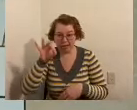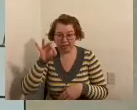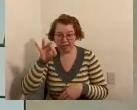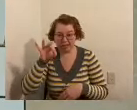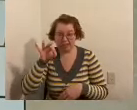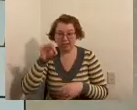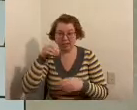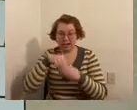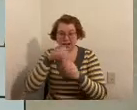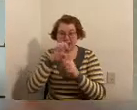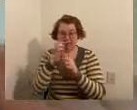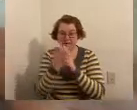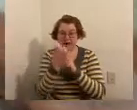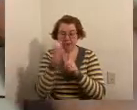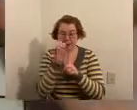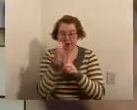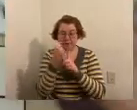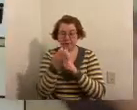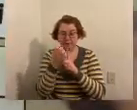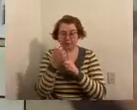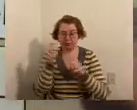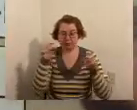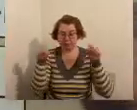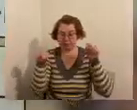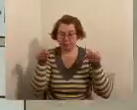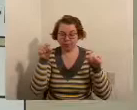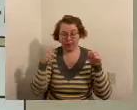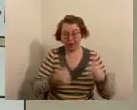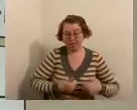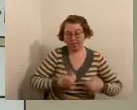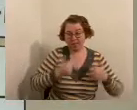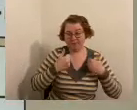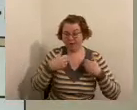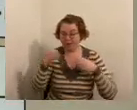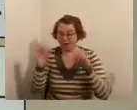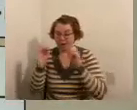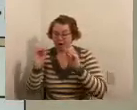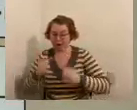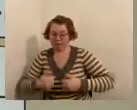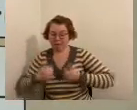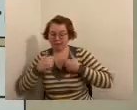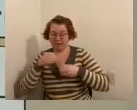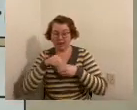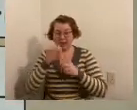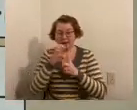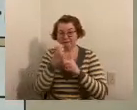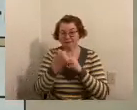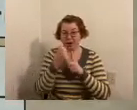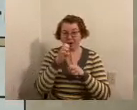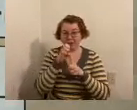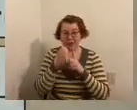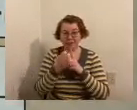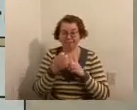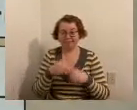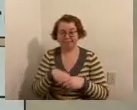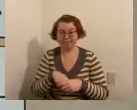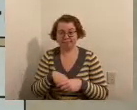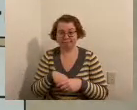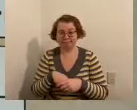the environment. So living and non-living in the environment, these things